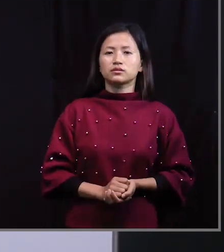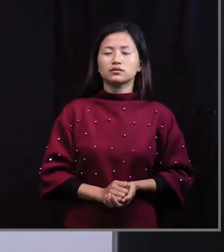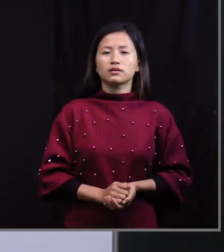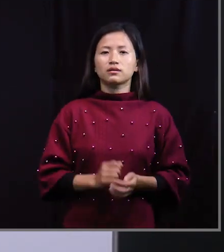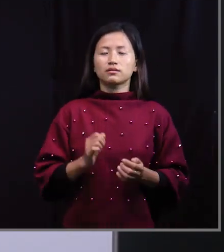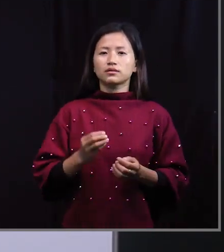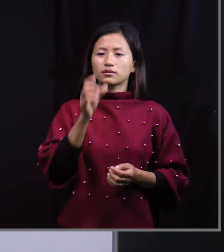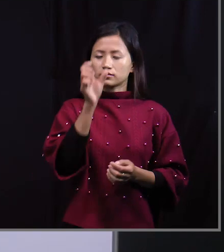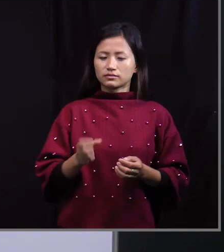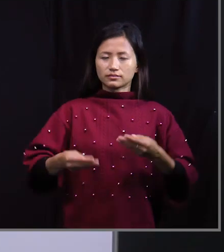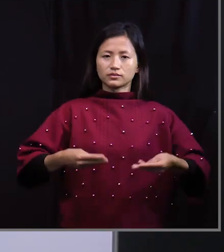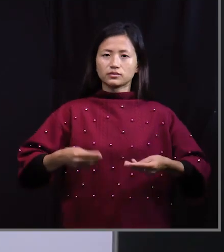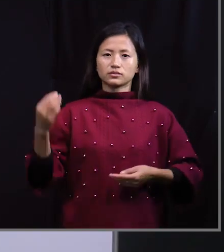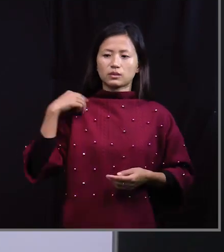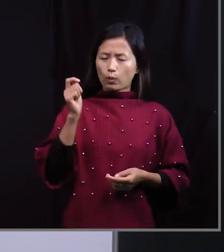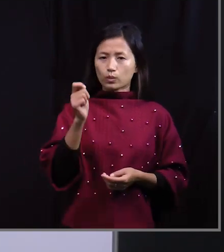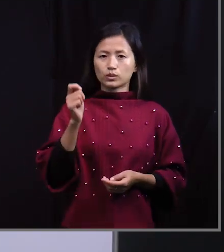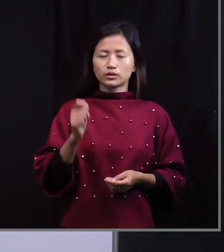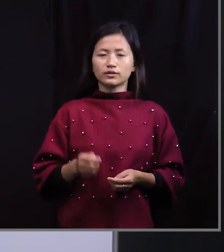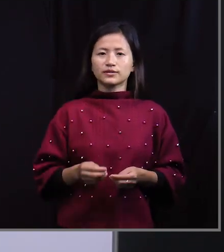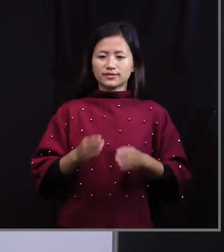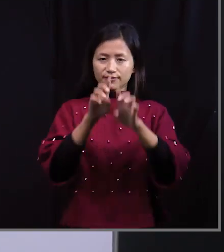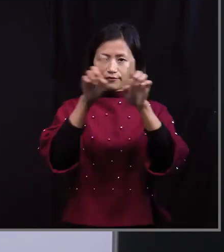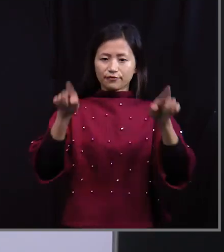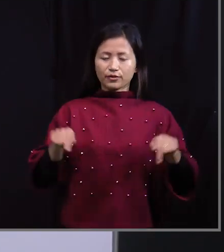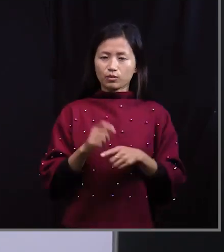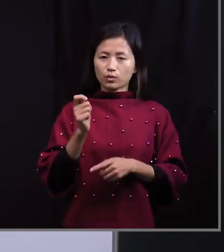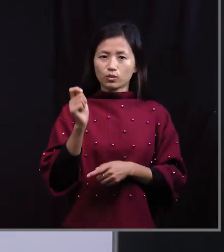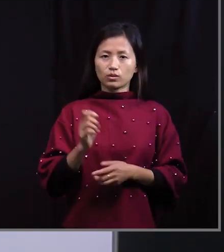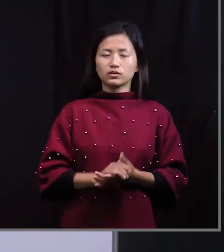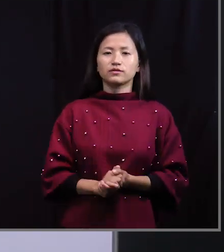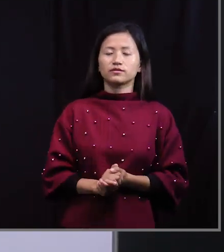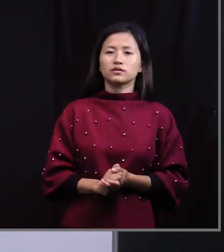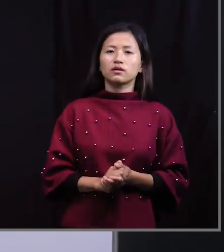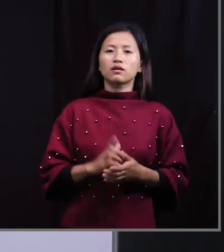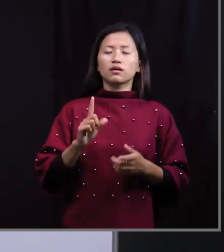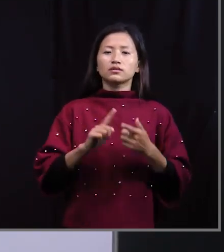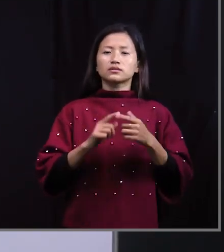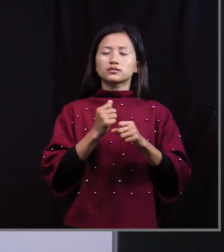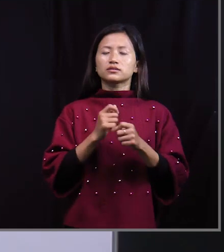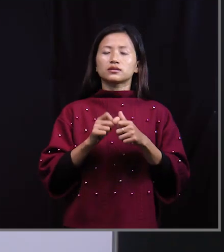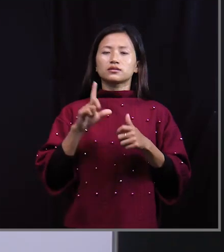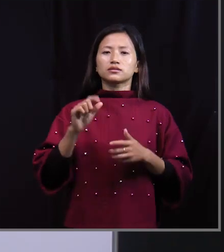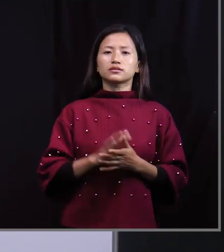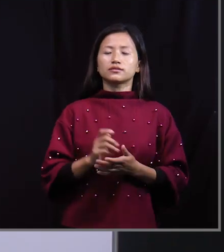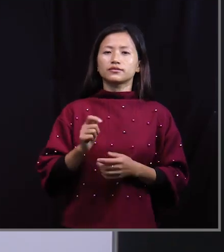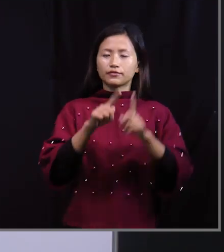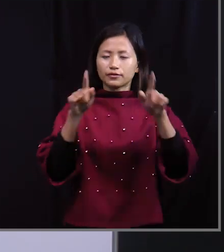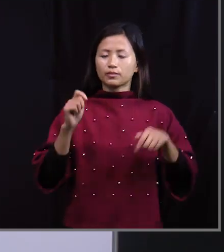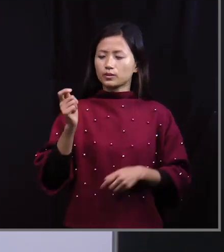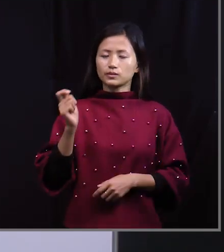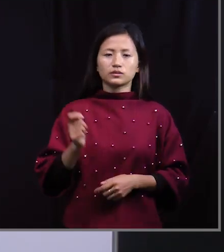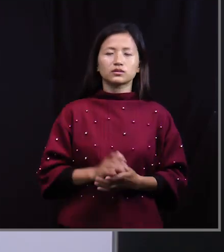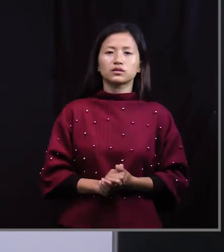entrepreneurs, an enterprise works under the framework of works under legal framework. So we should consider this factor,